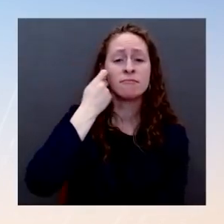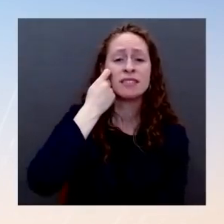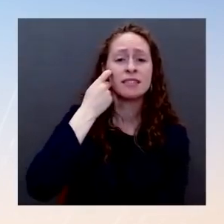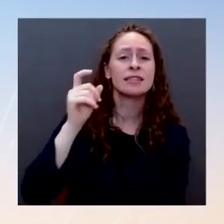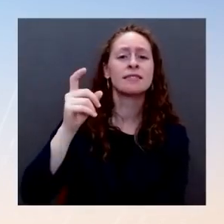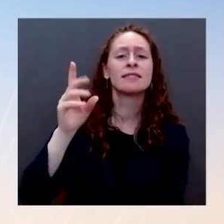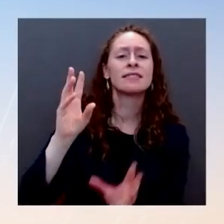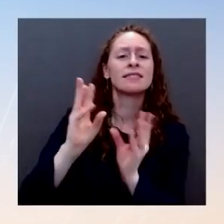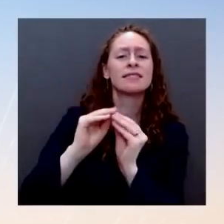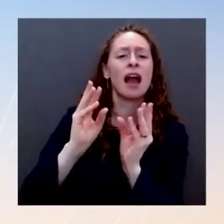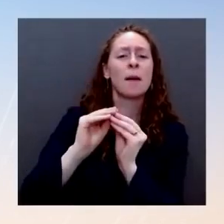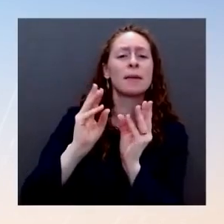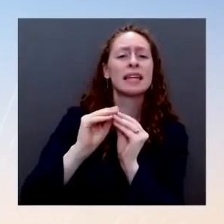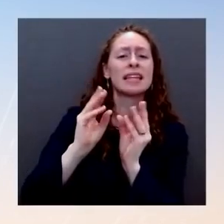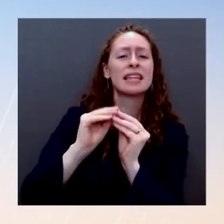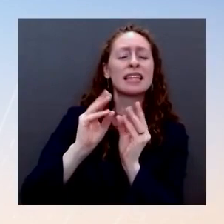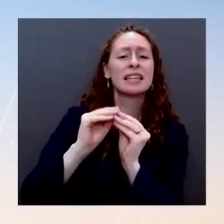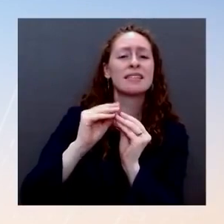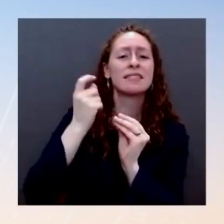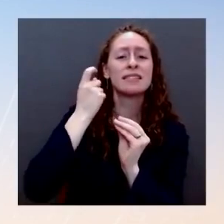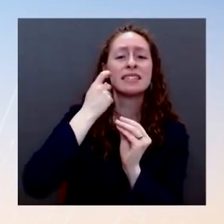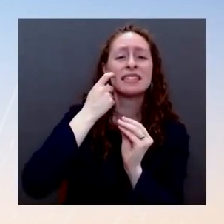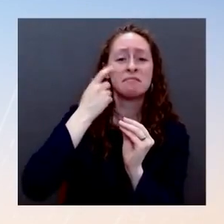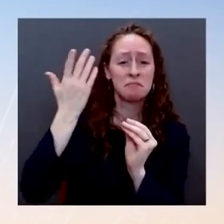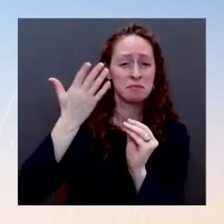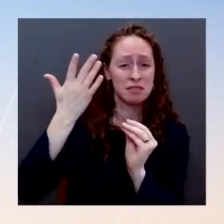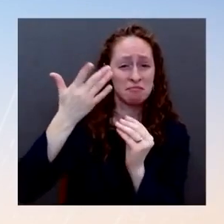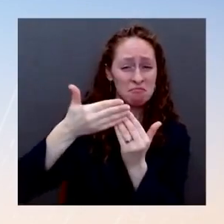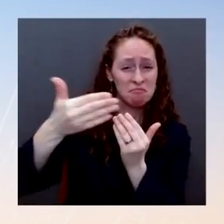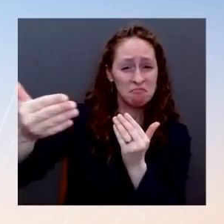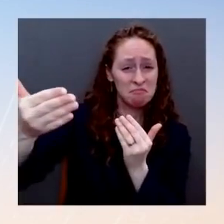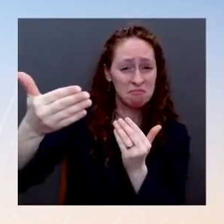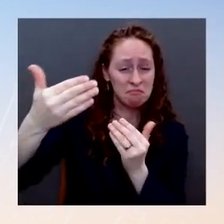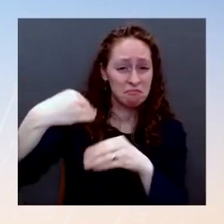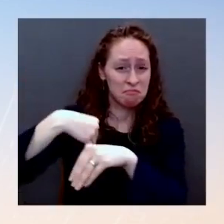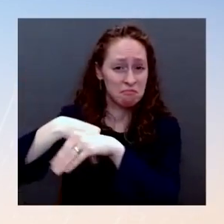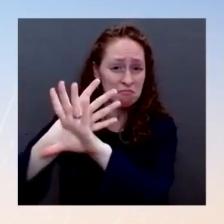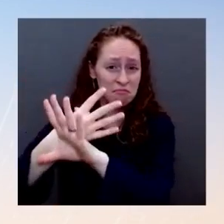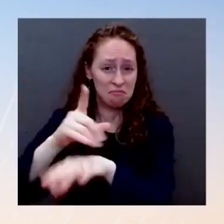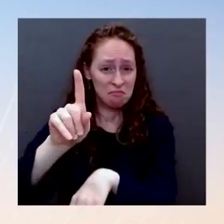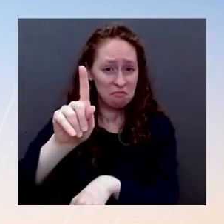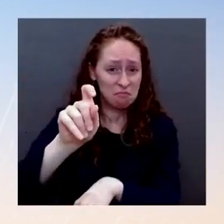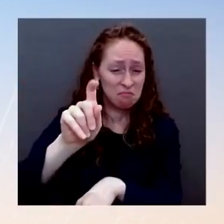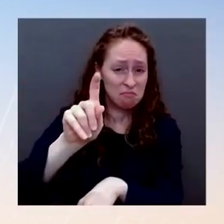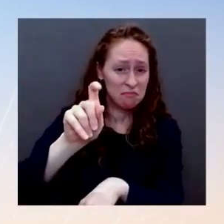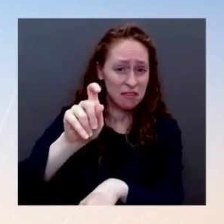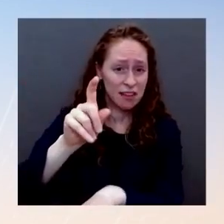format to preview at this point in time, but we'll check and we'll keep you all updated. Thanks so much, everyone.